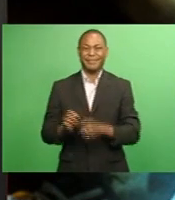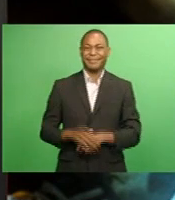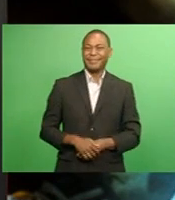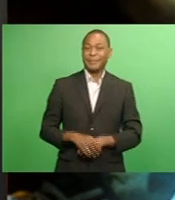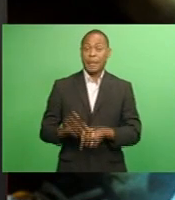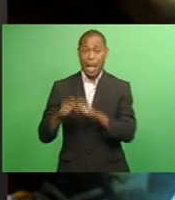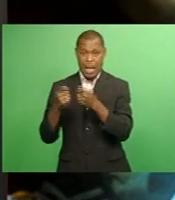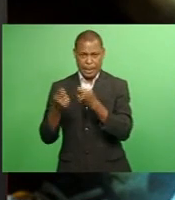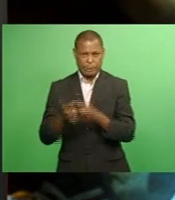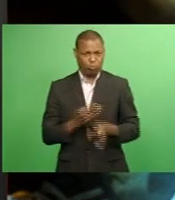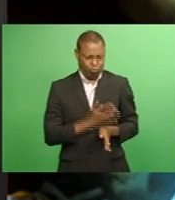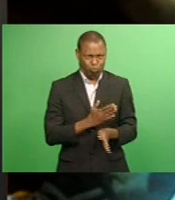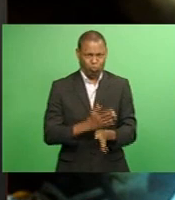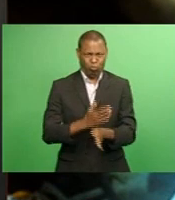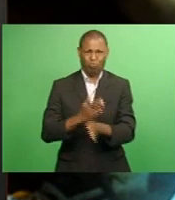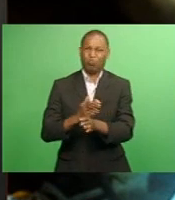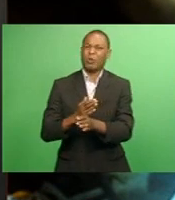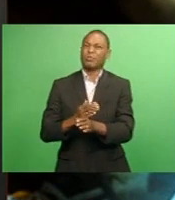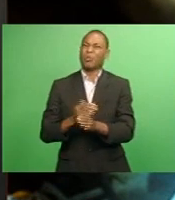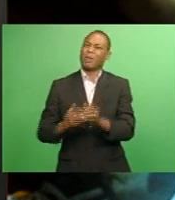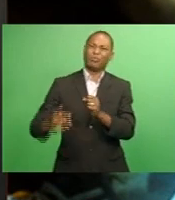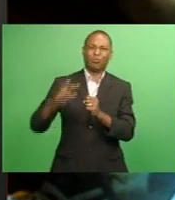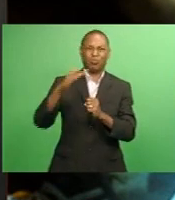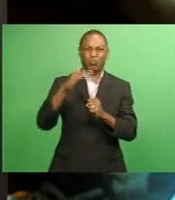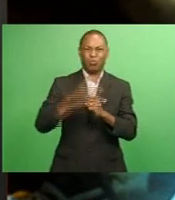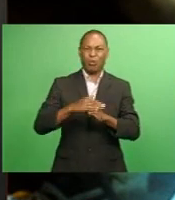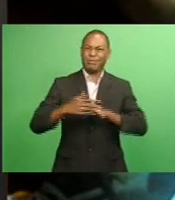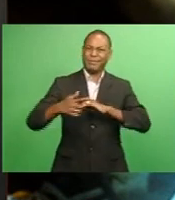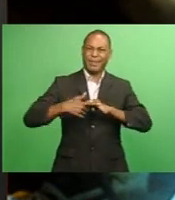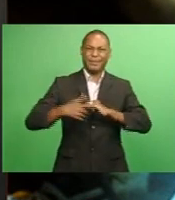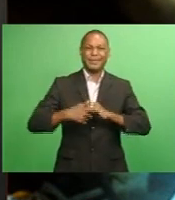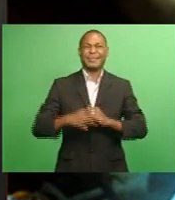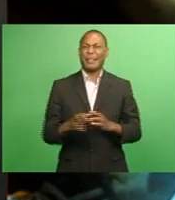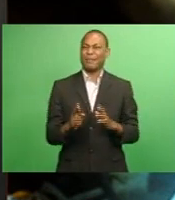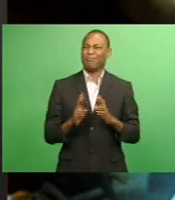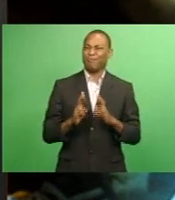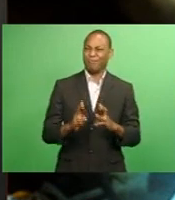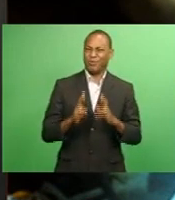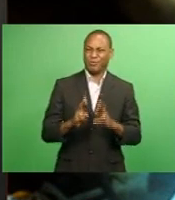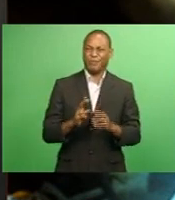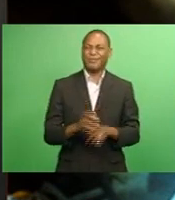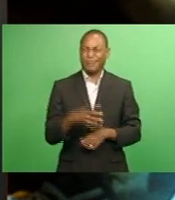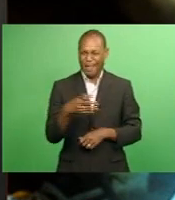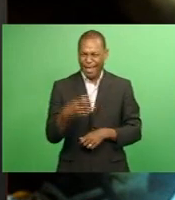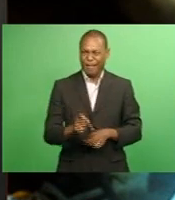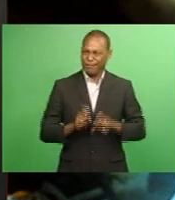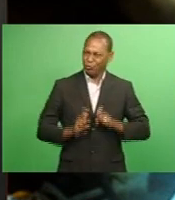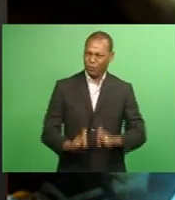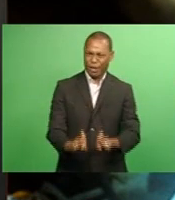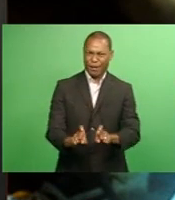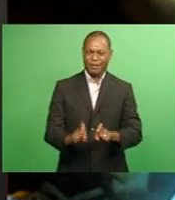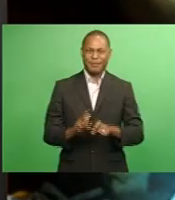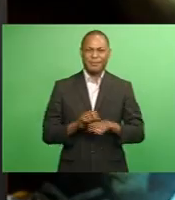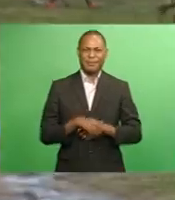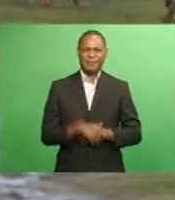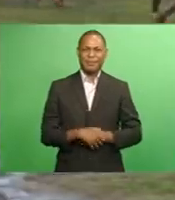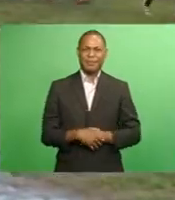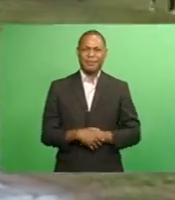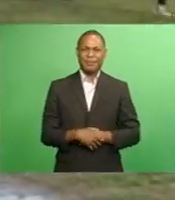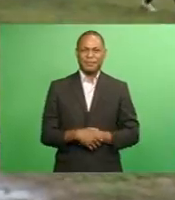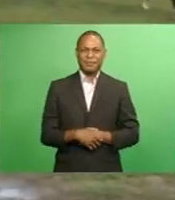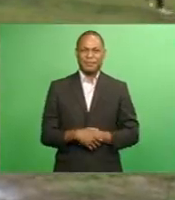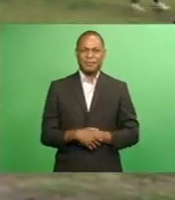its place back in the top tier again and has its fingers crossed on maintaining the position. Tale Materakula reports.